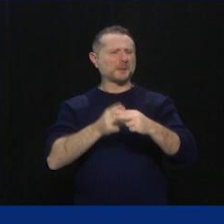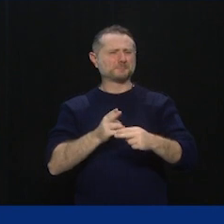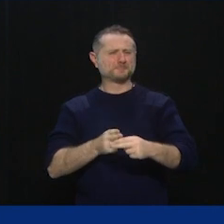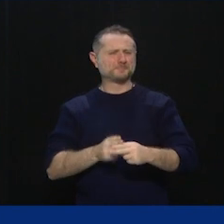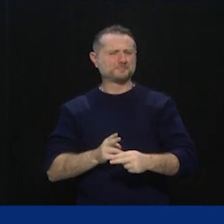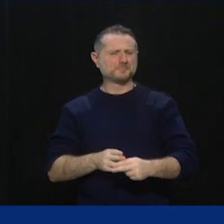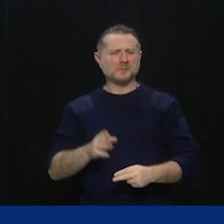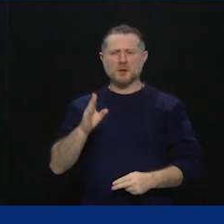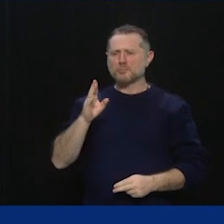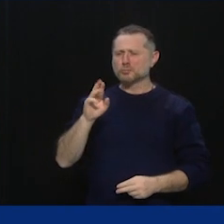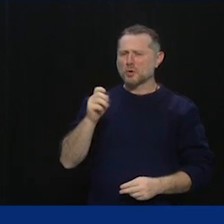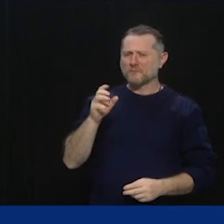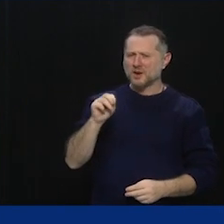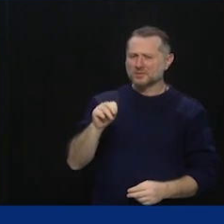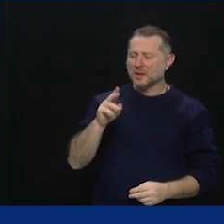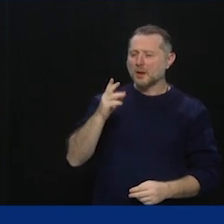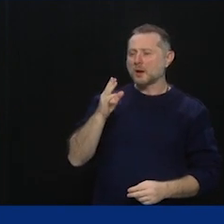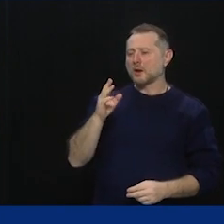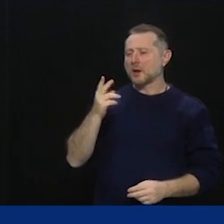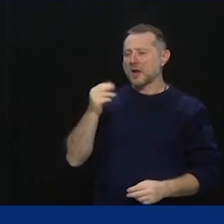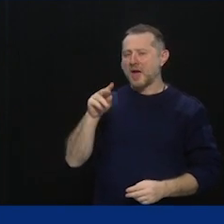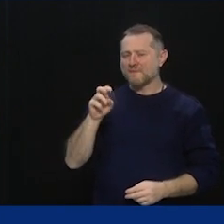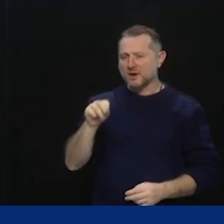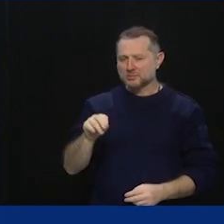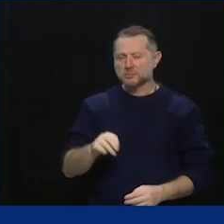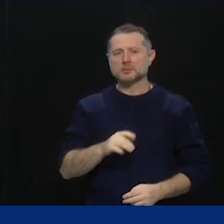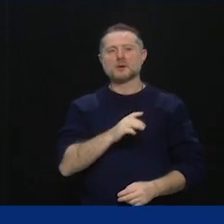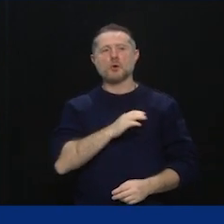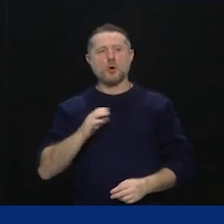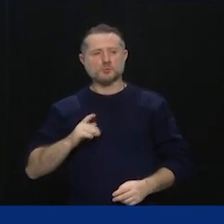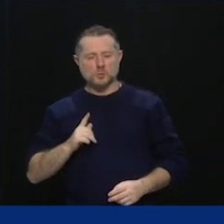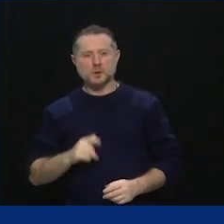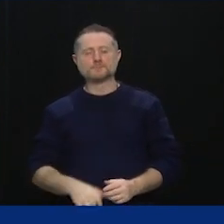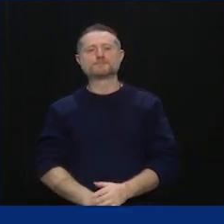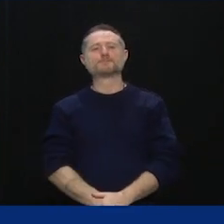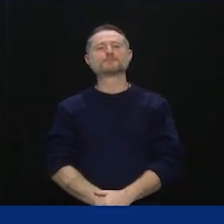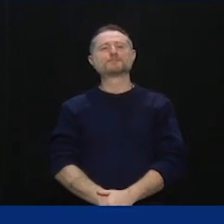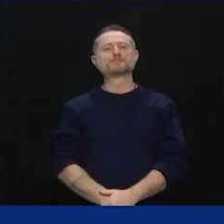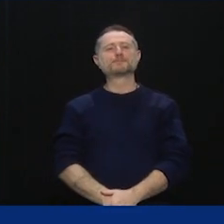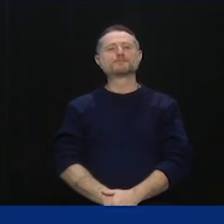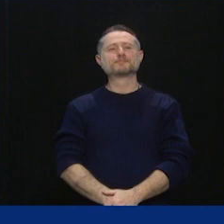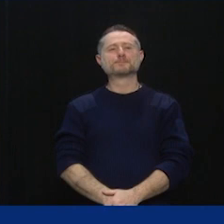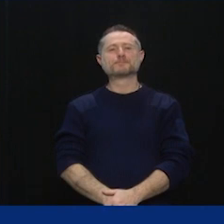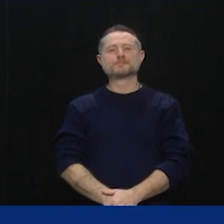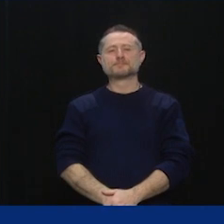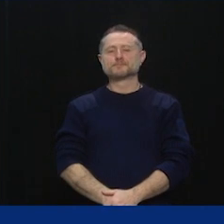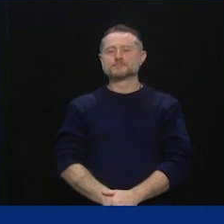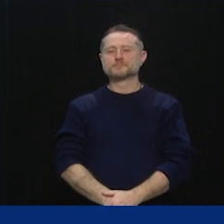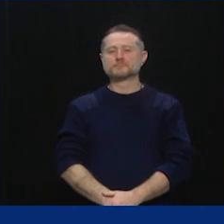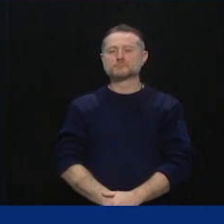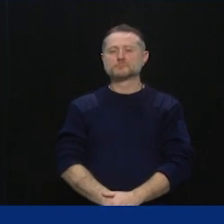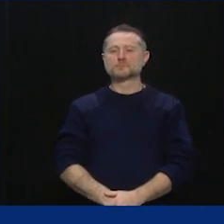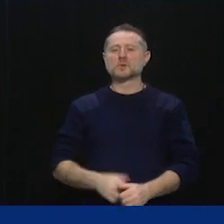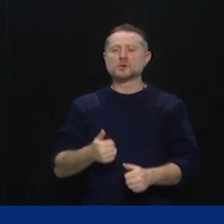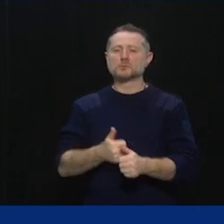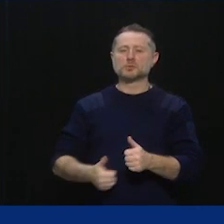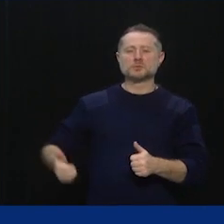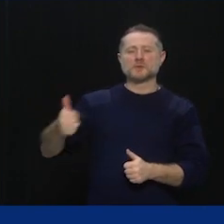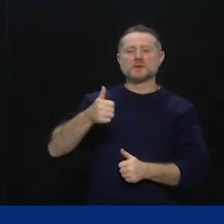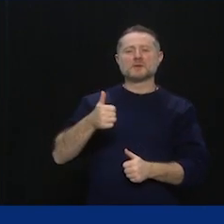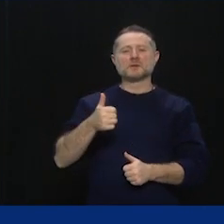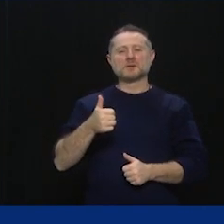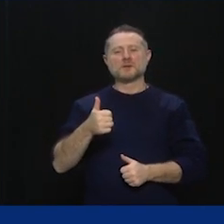Carol Longworth, Vice President, Regional Director, Empire State Development, Fred Braun, Chairman of Brookhaven Industrial Development